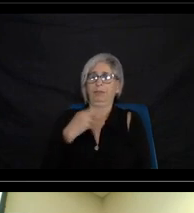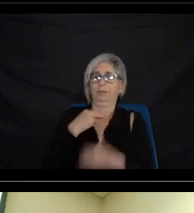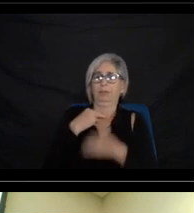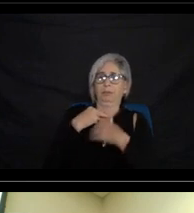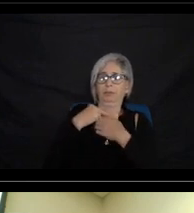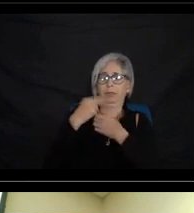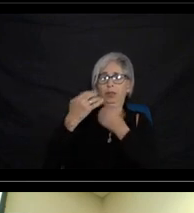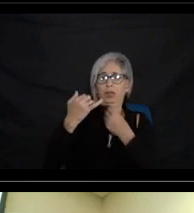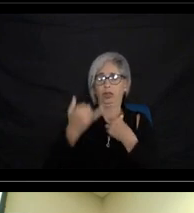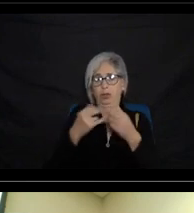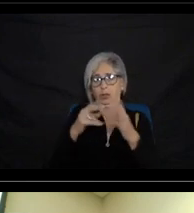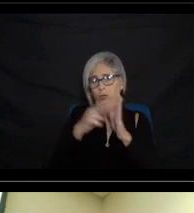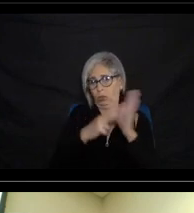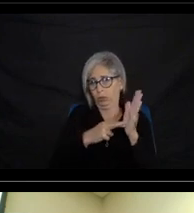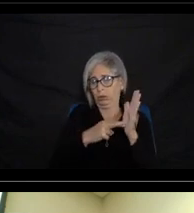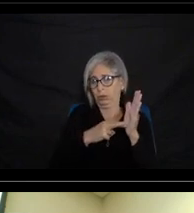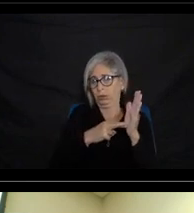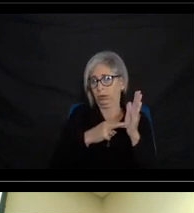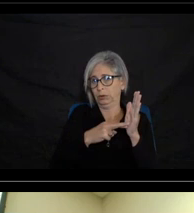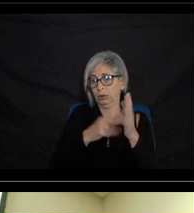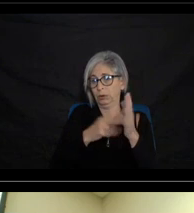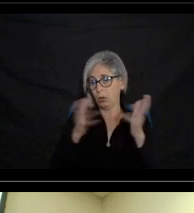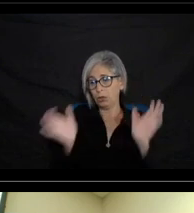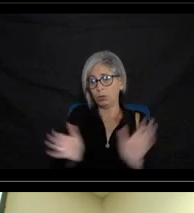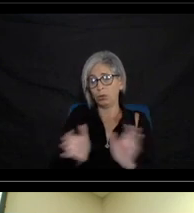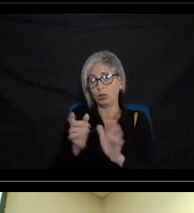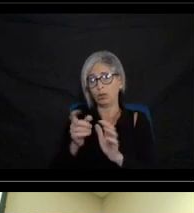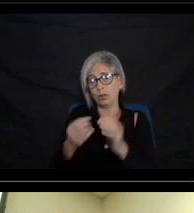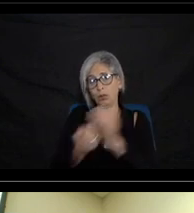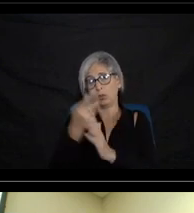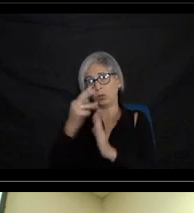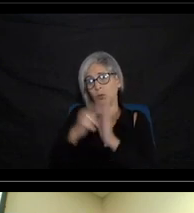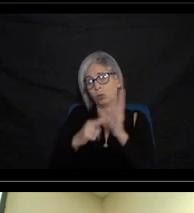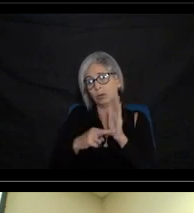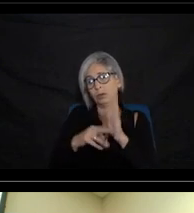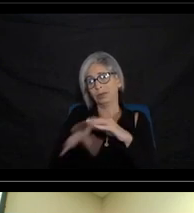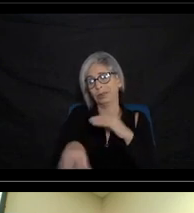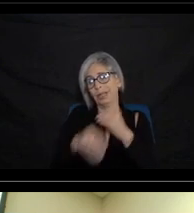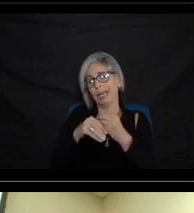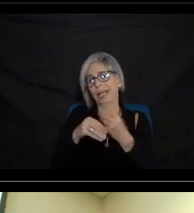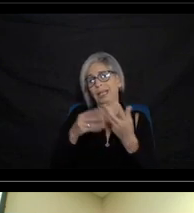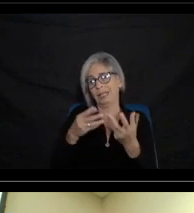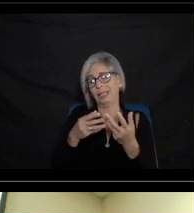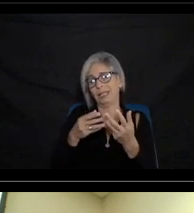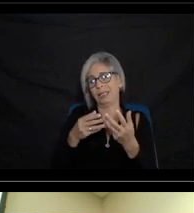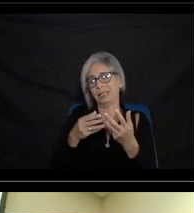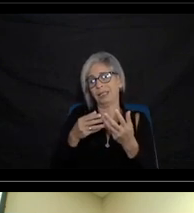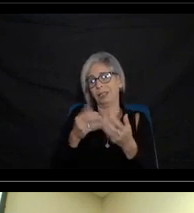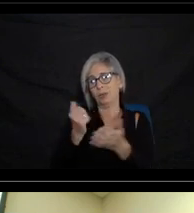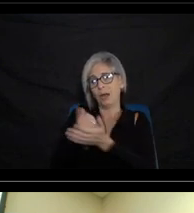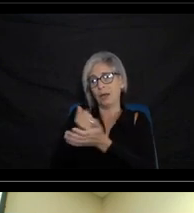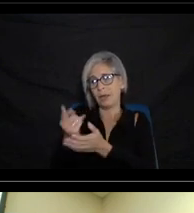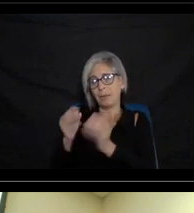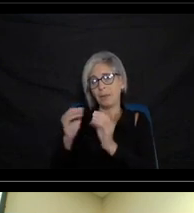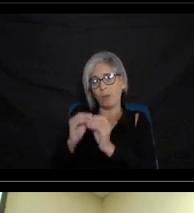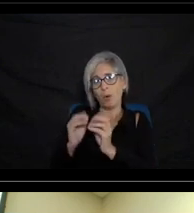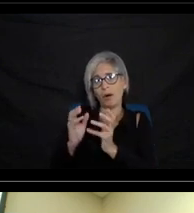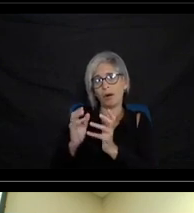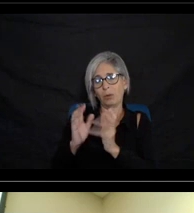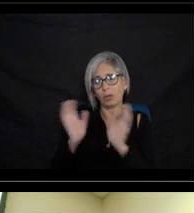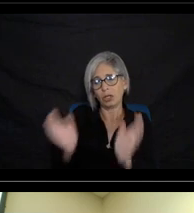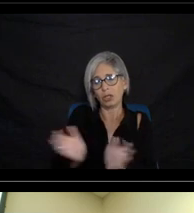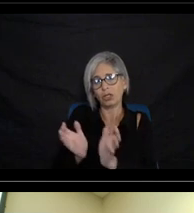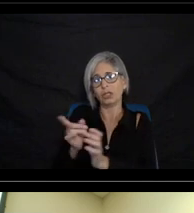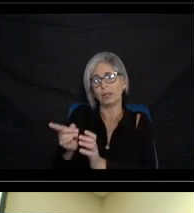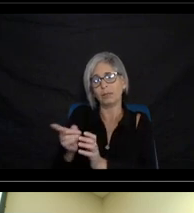We would encourage them, if the new rules added some things that help them, I think we could encourage them